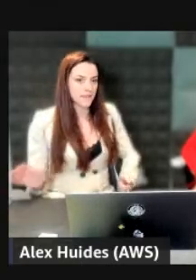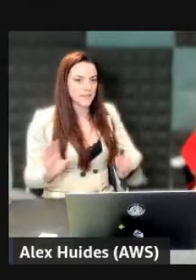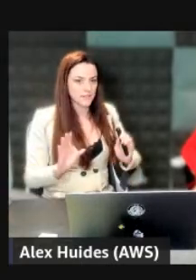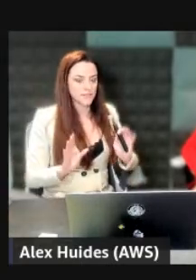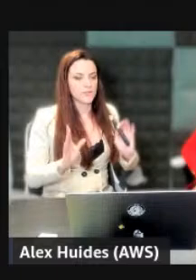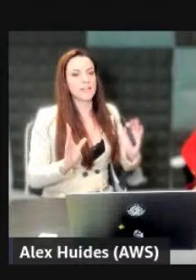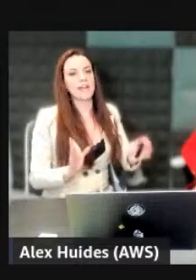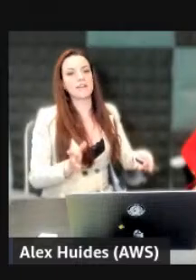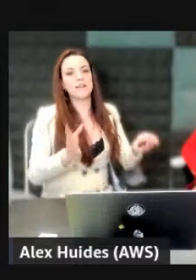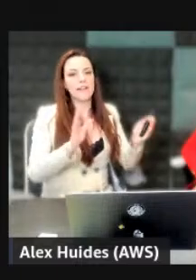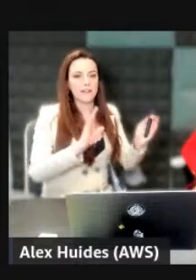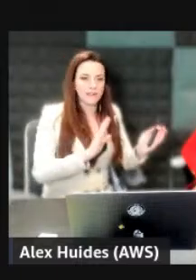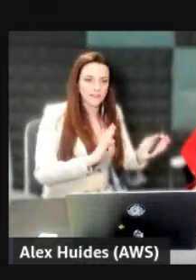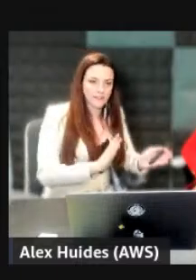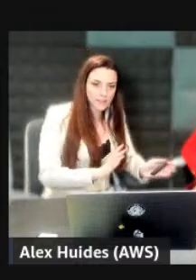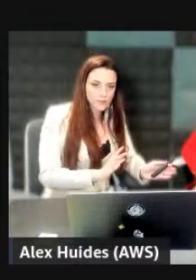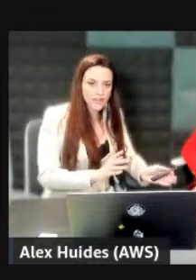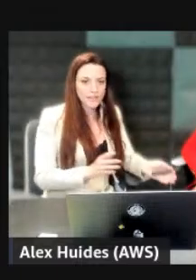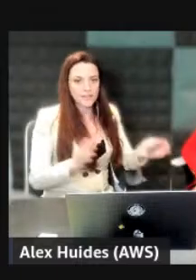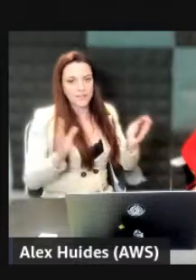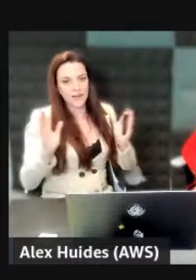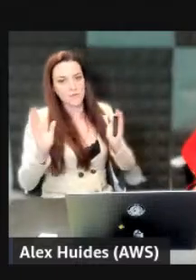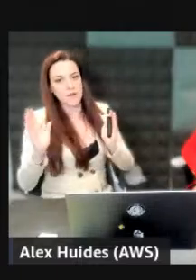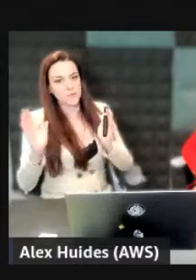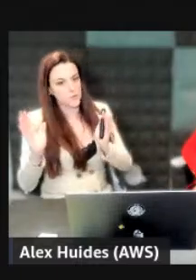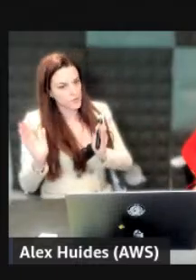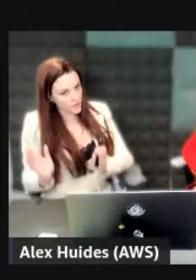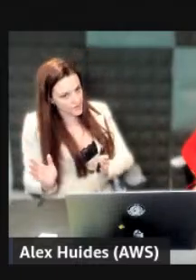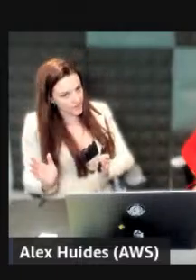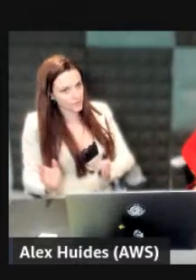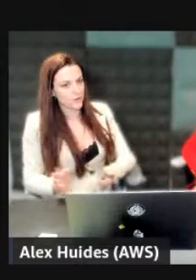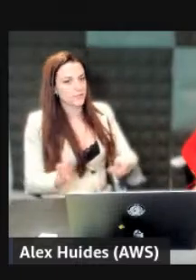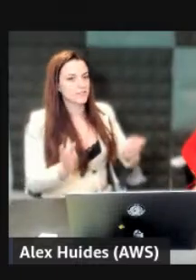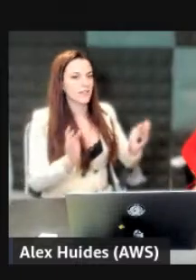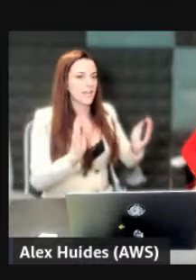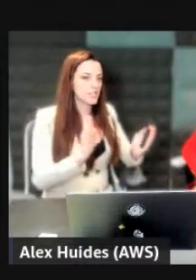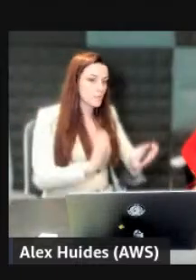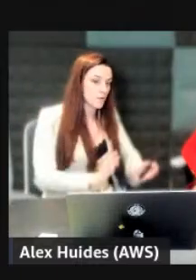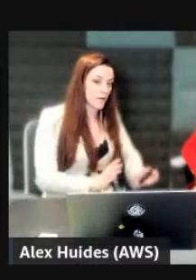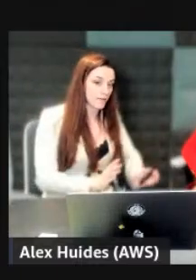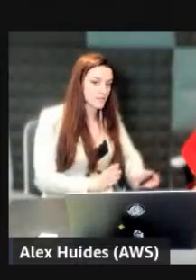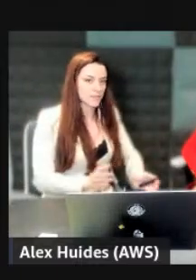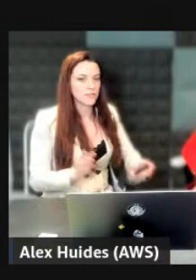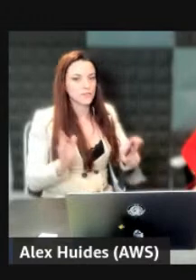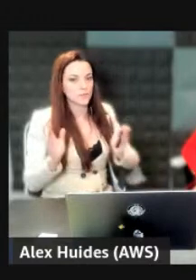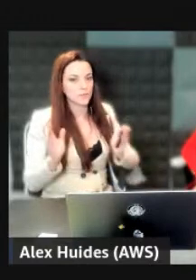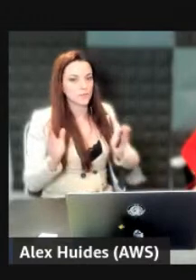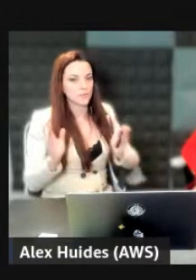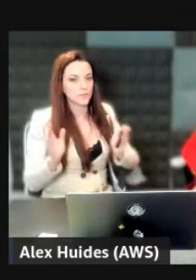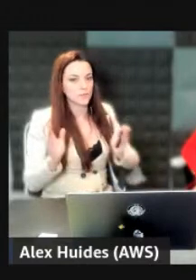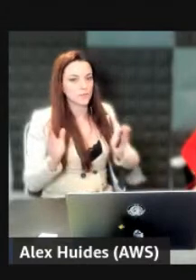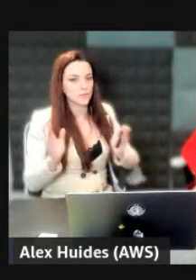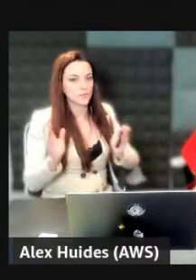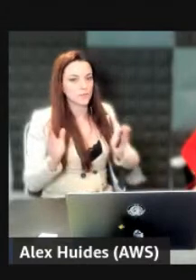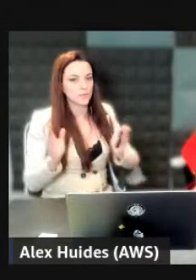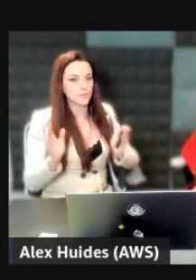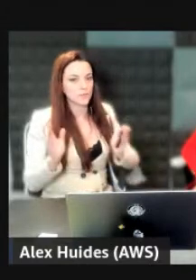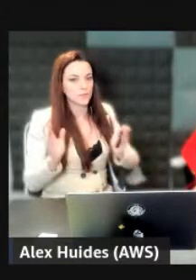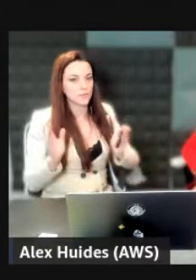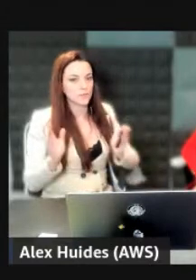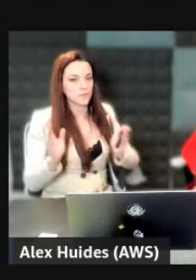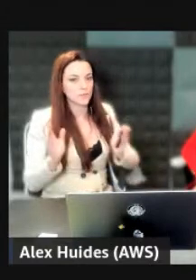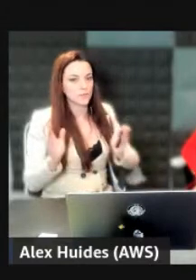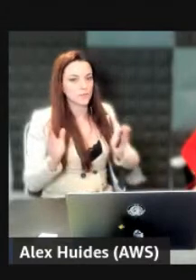well. So again, gateway are mapped to service networks, HTTP routes, to Lattice services,